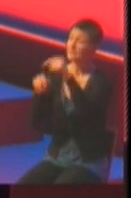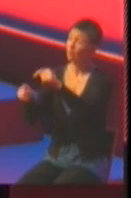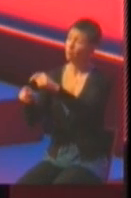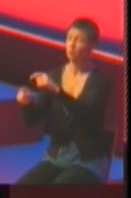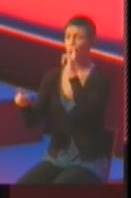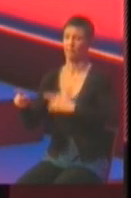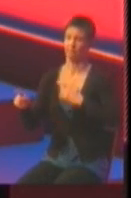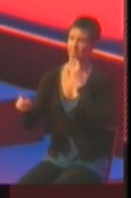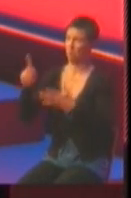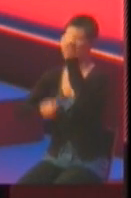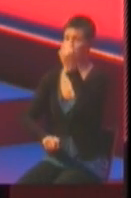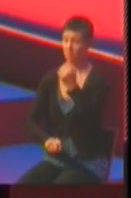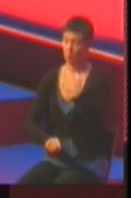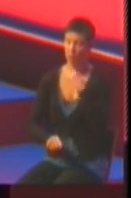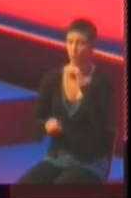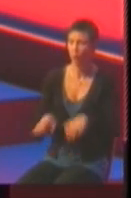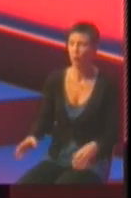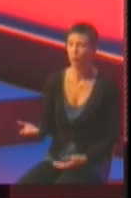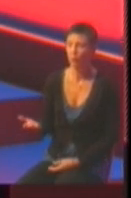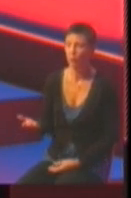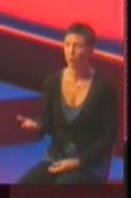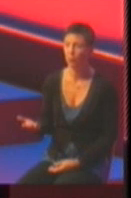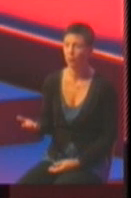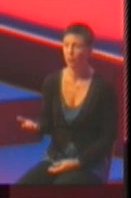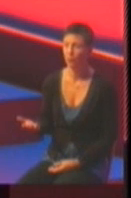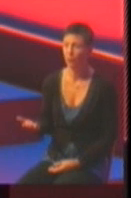winners. We would be the losers.